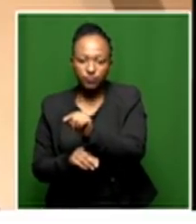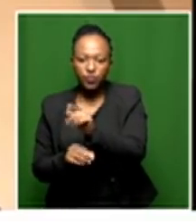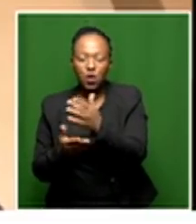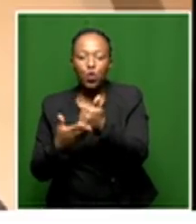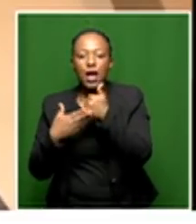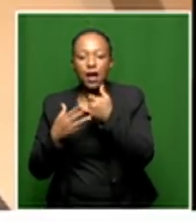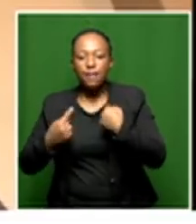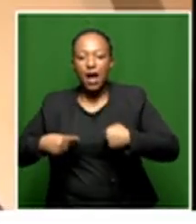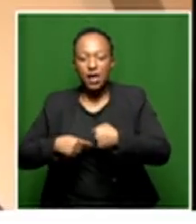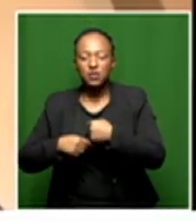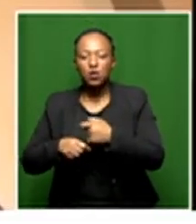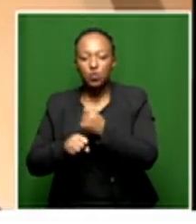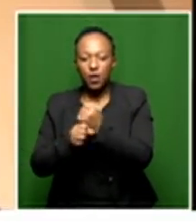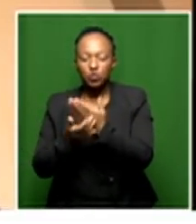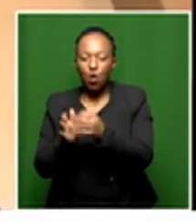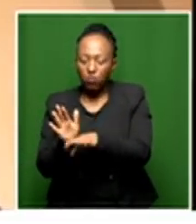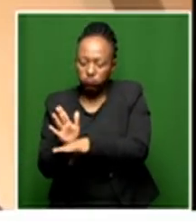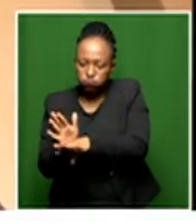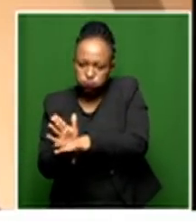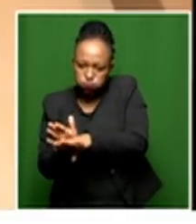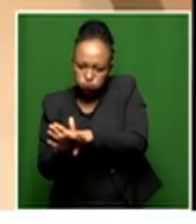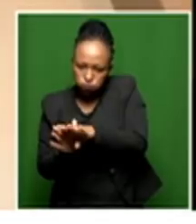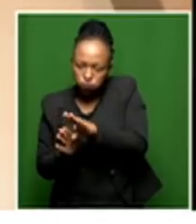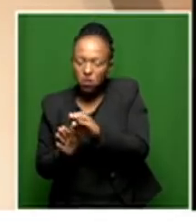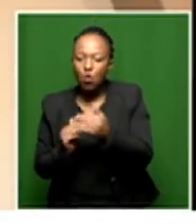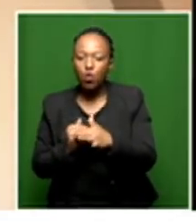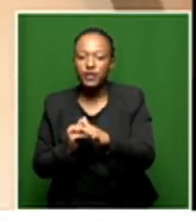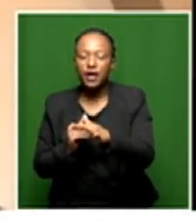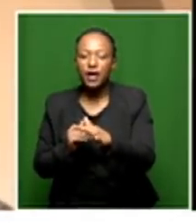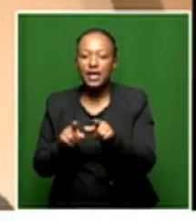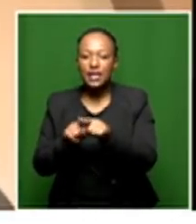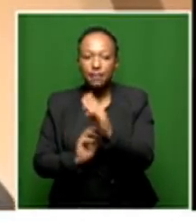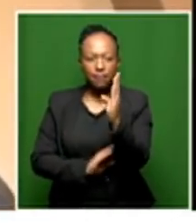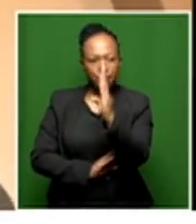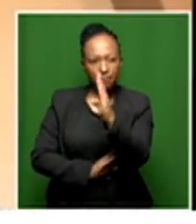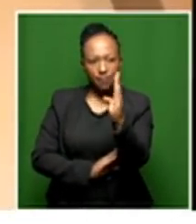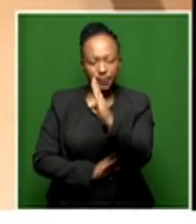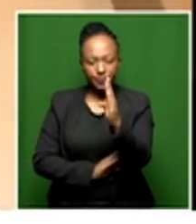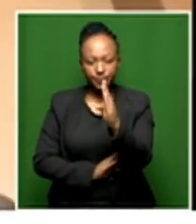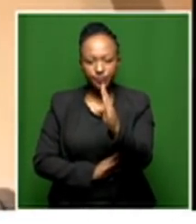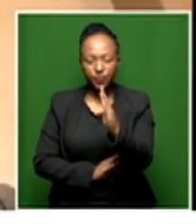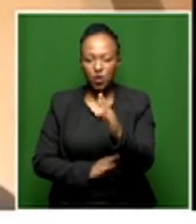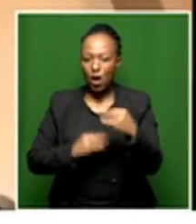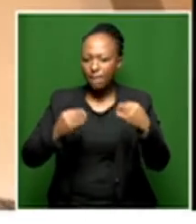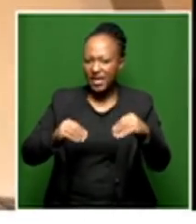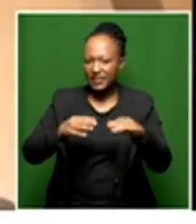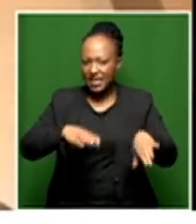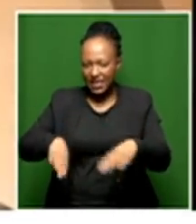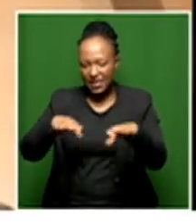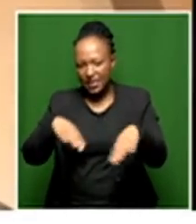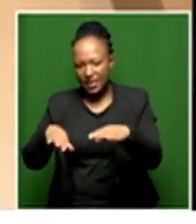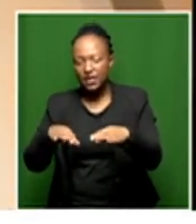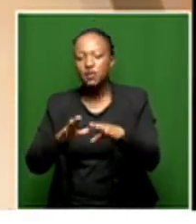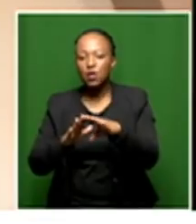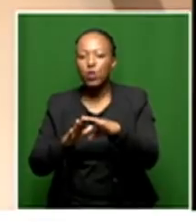help us to raise the levels. And during the day, because we all are active, then we